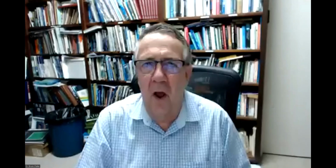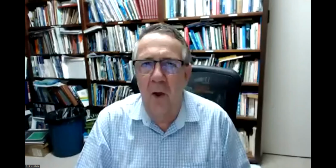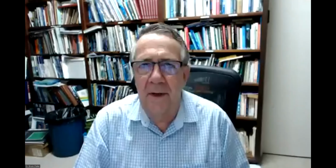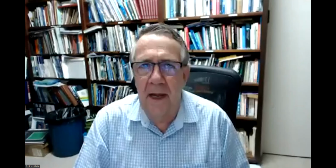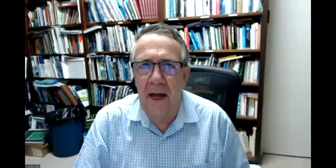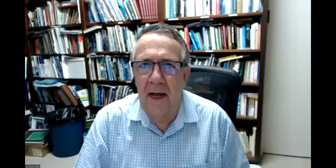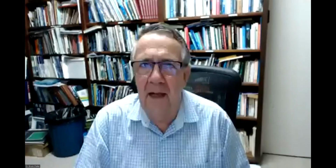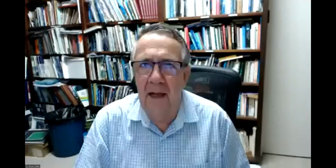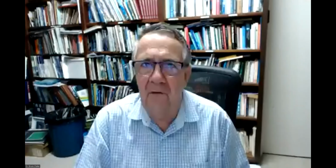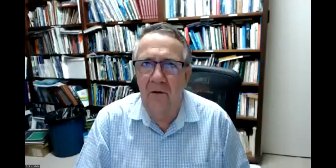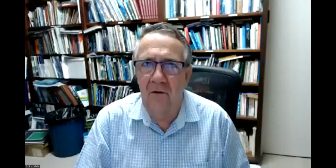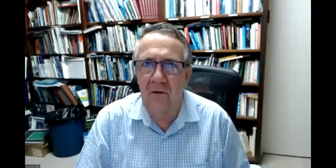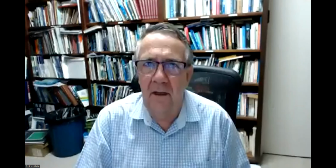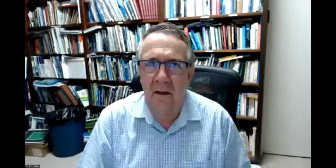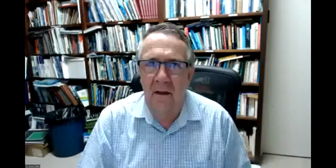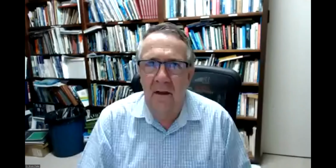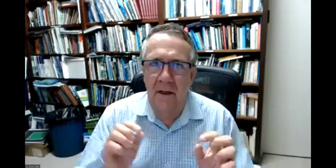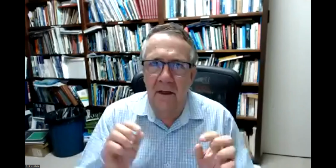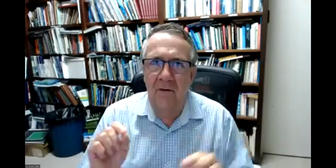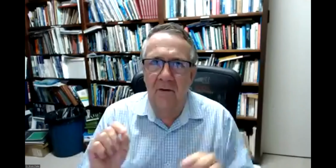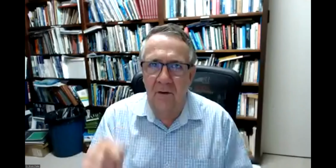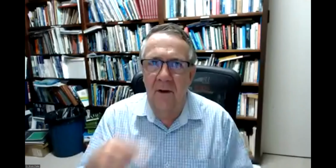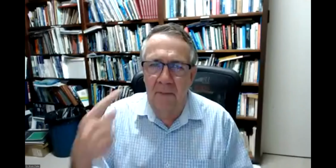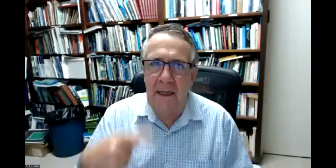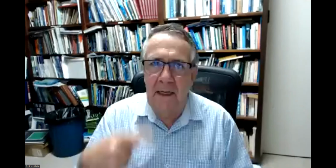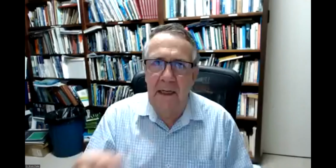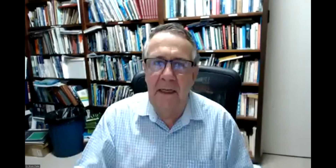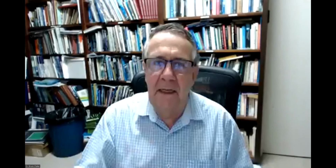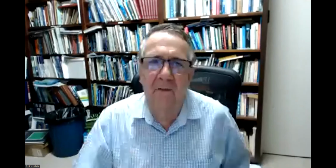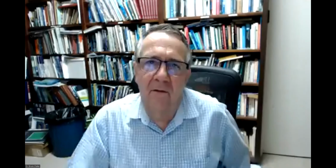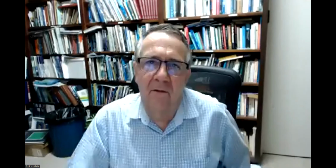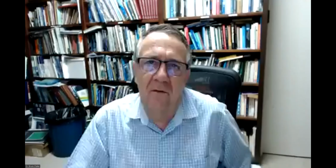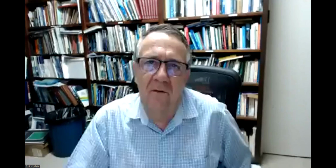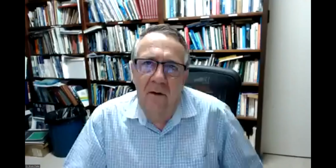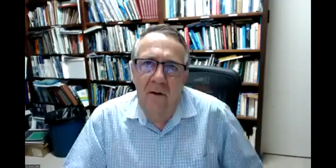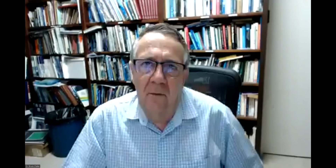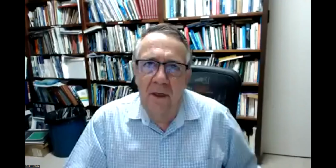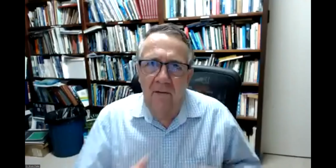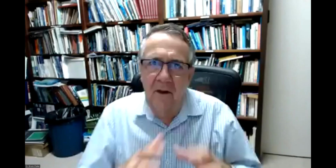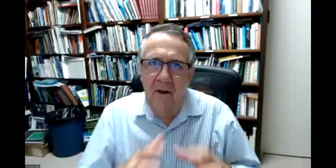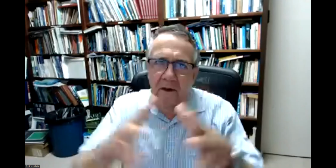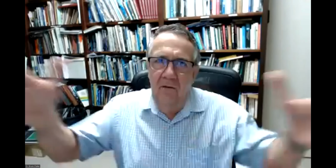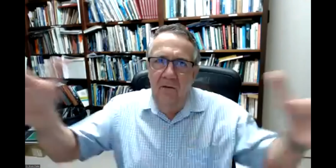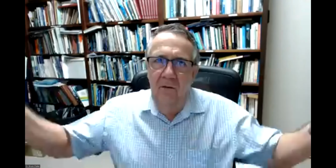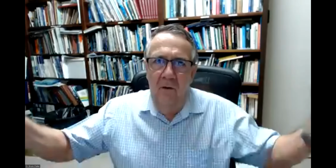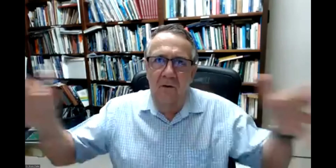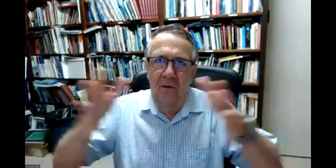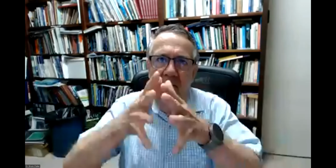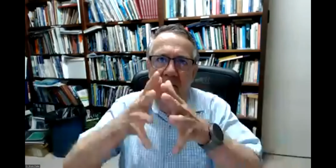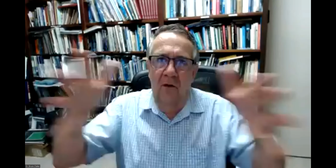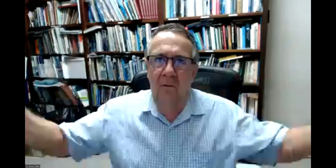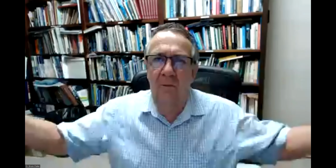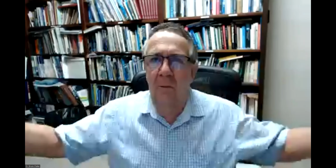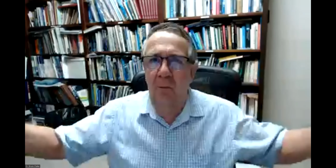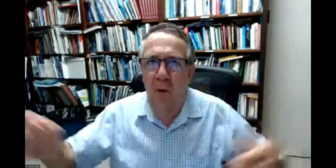It's not open heart surgery that you need to be doing many cases. So we need to have these